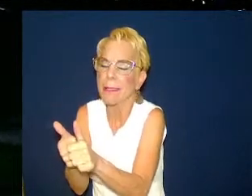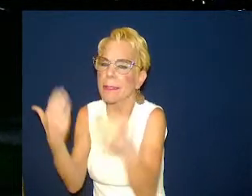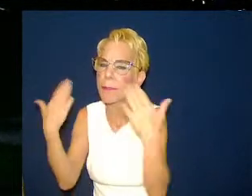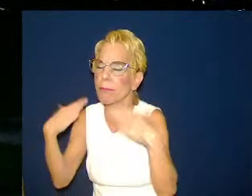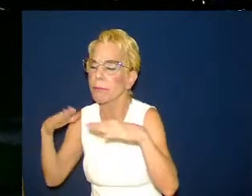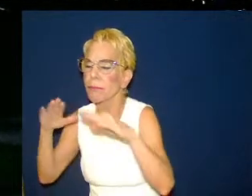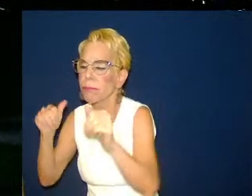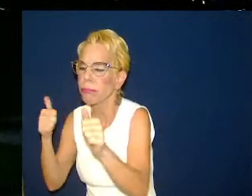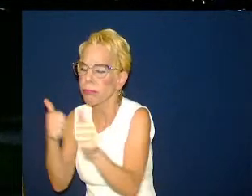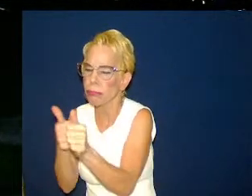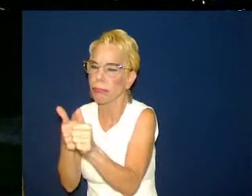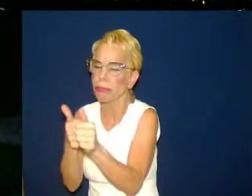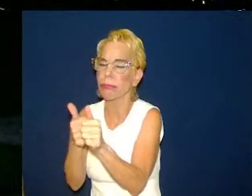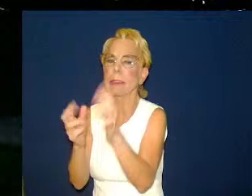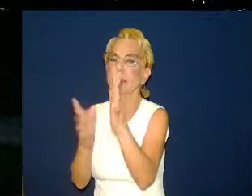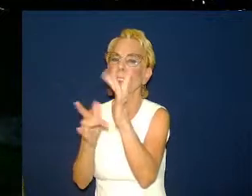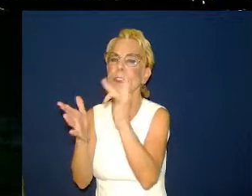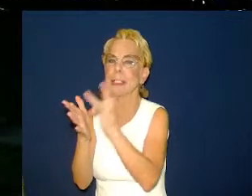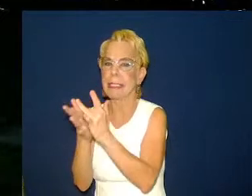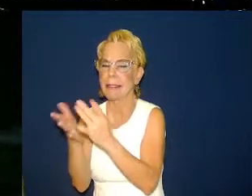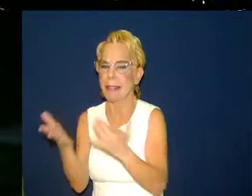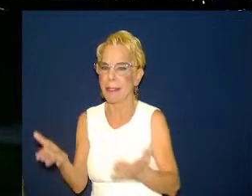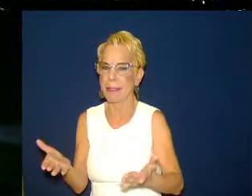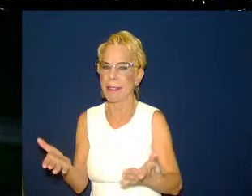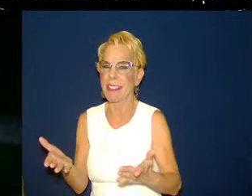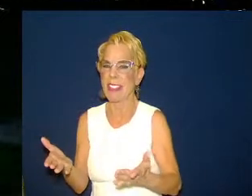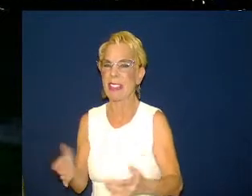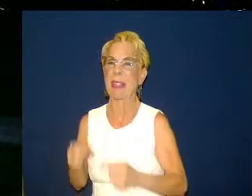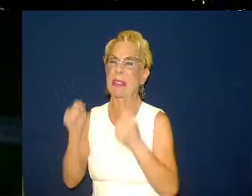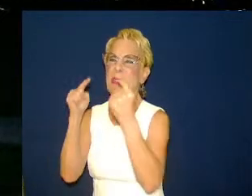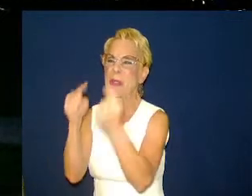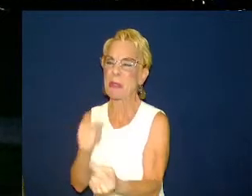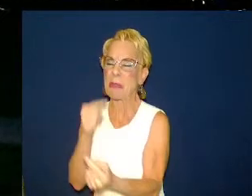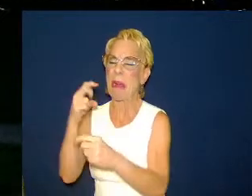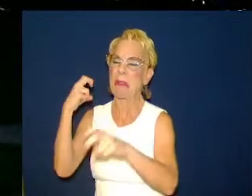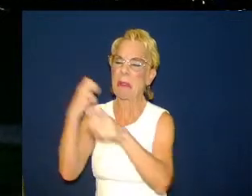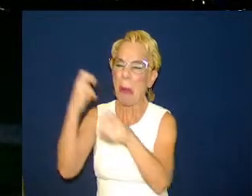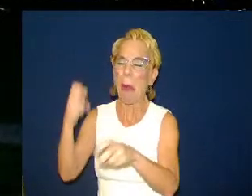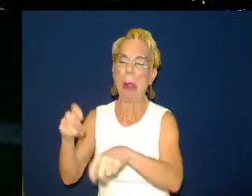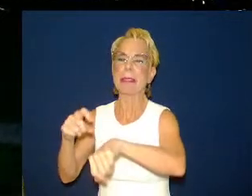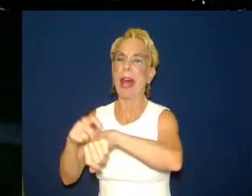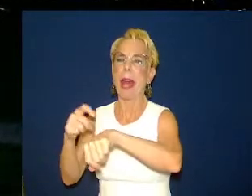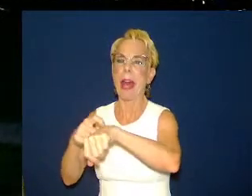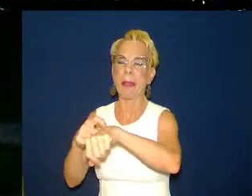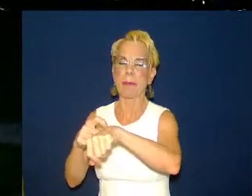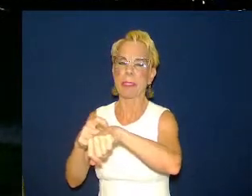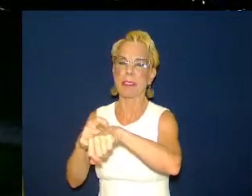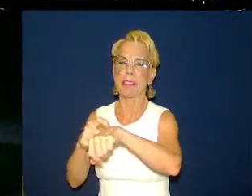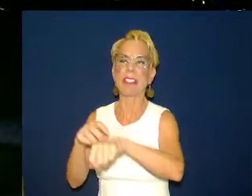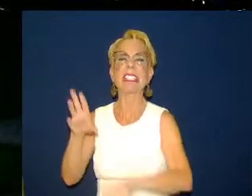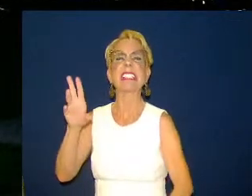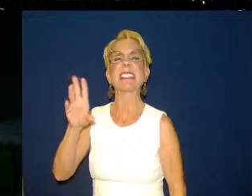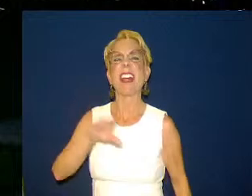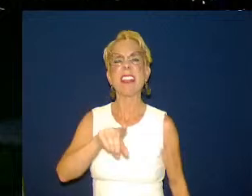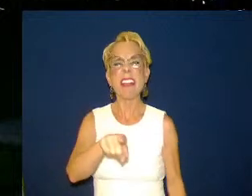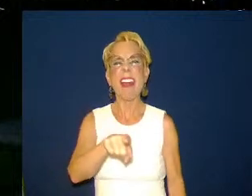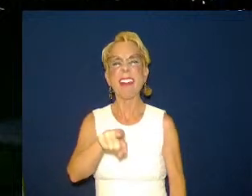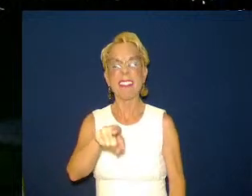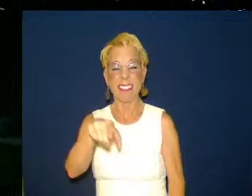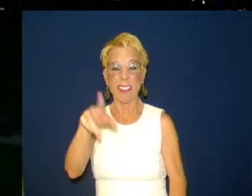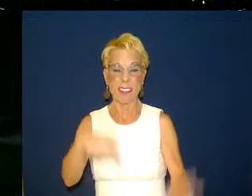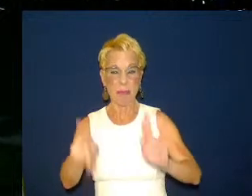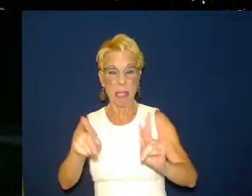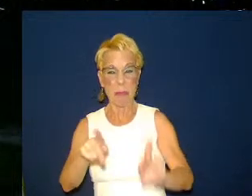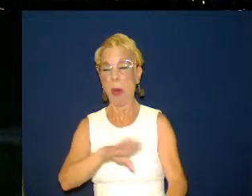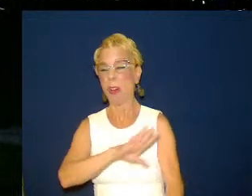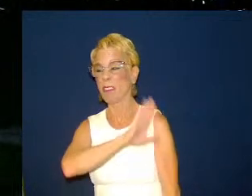trial. When pressure came, they never turned their back on God. They never turned their back on God's